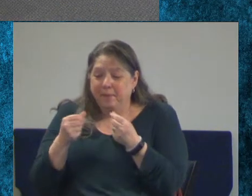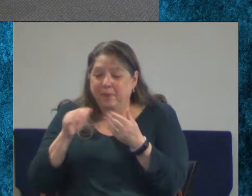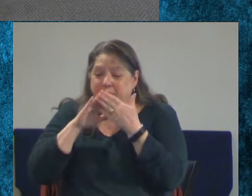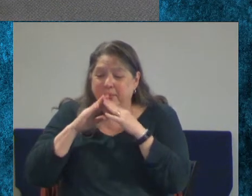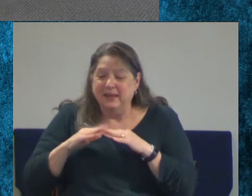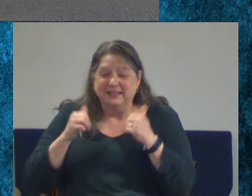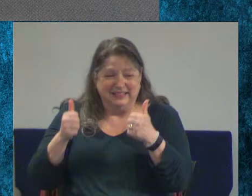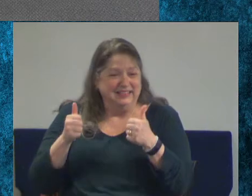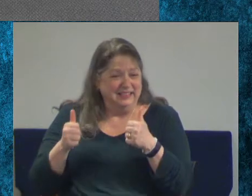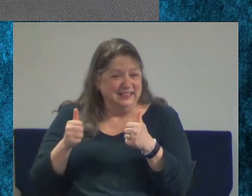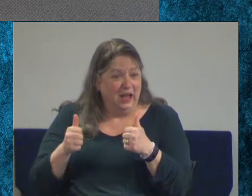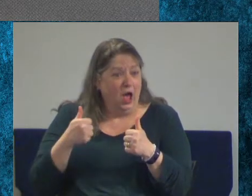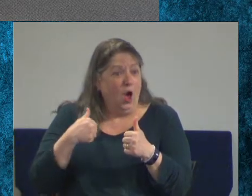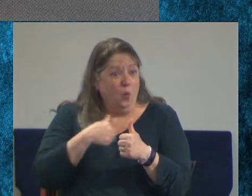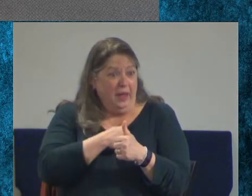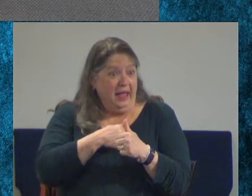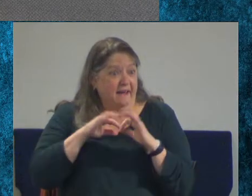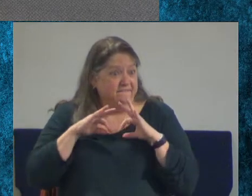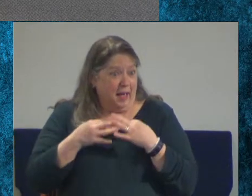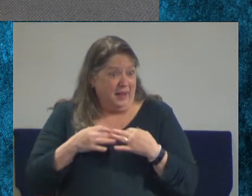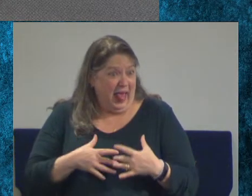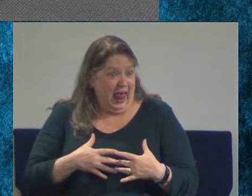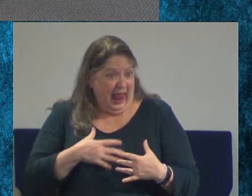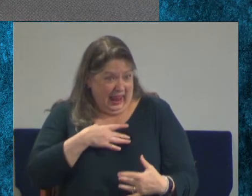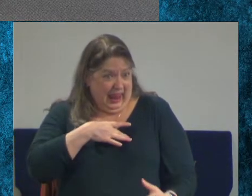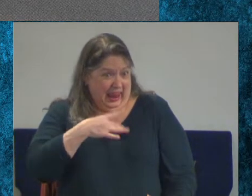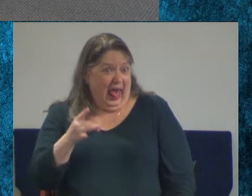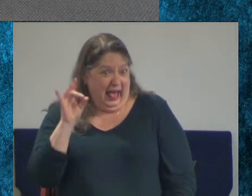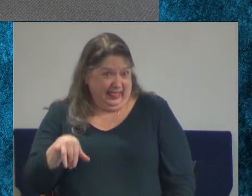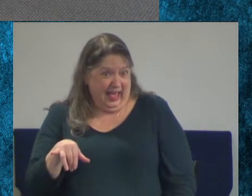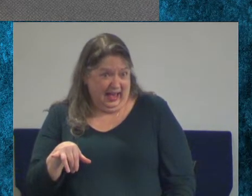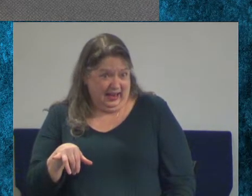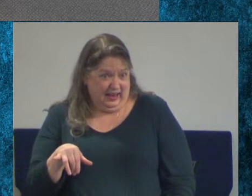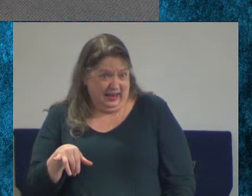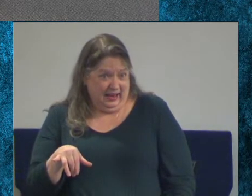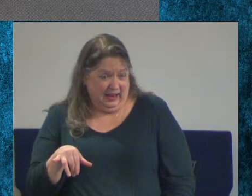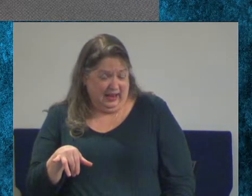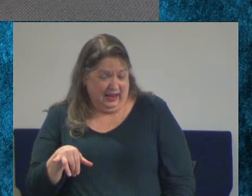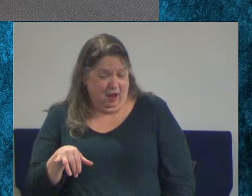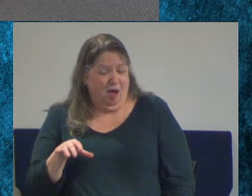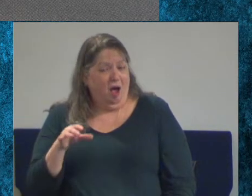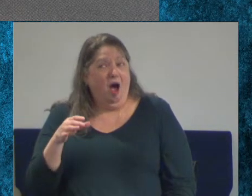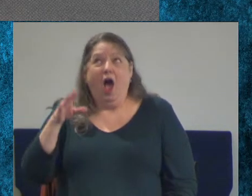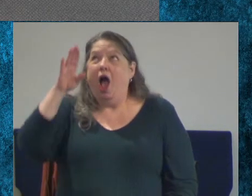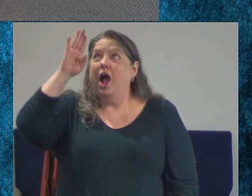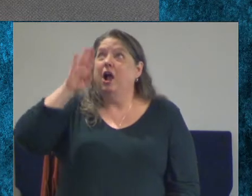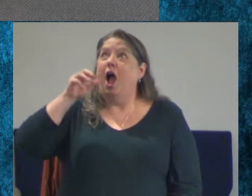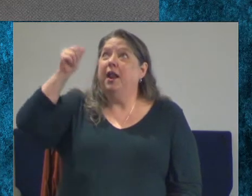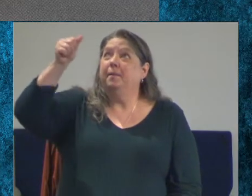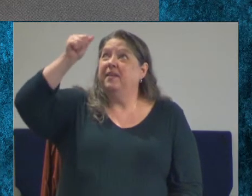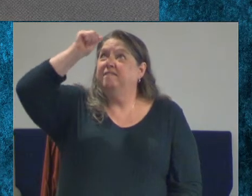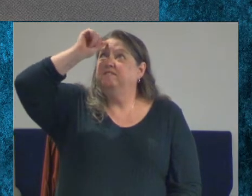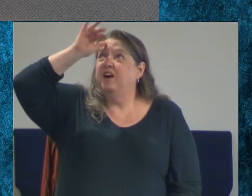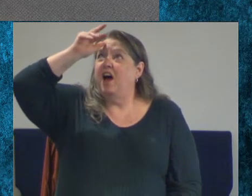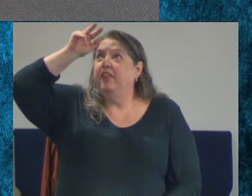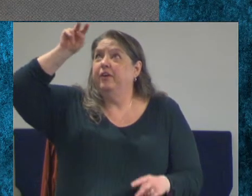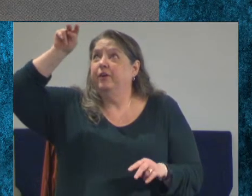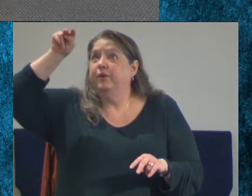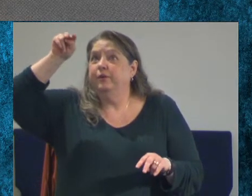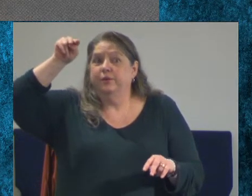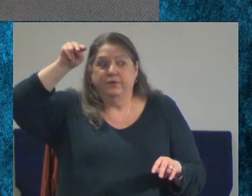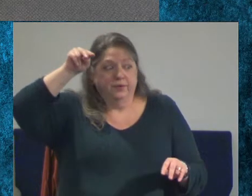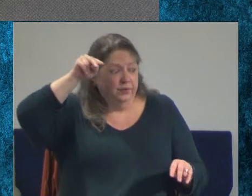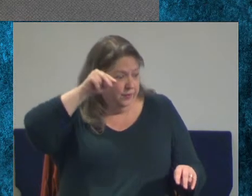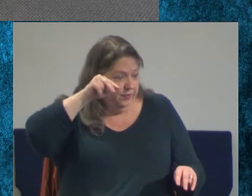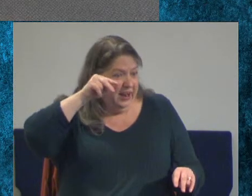sisters and brothers in Christ, sisters and brothers, is the same idea. God delights when his church